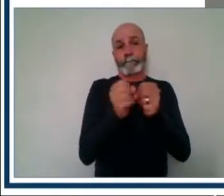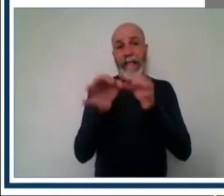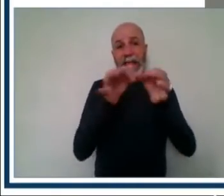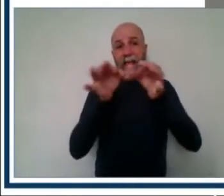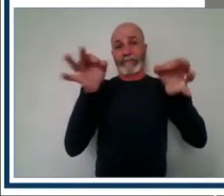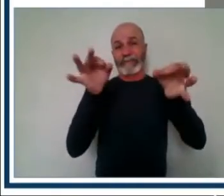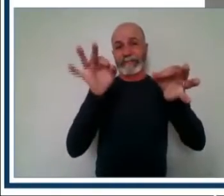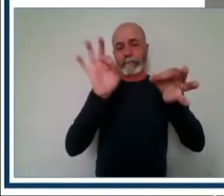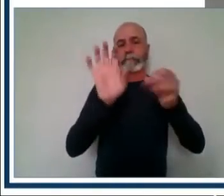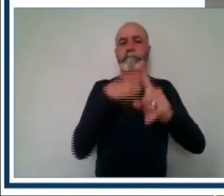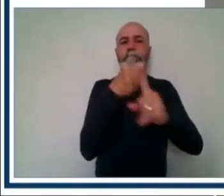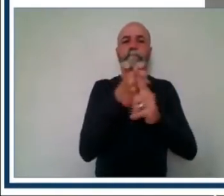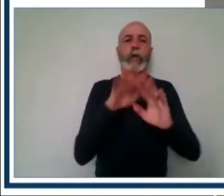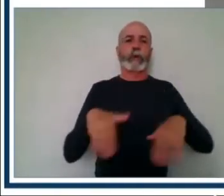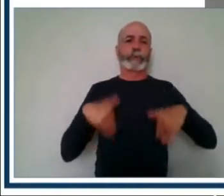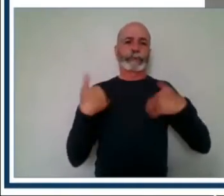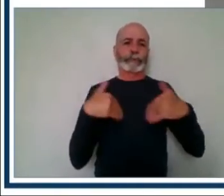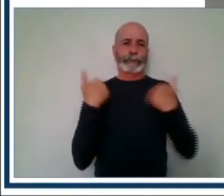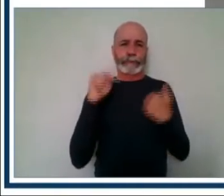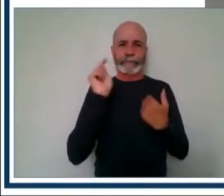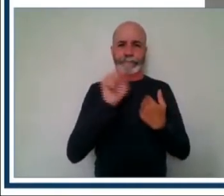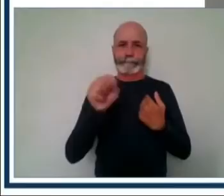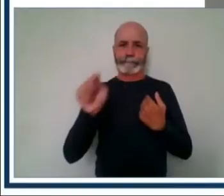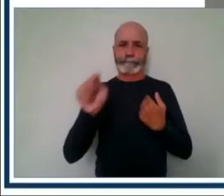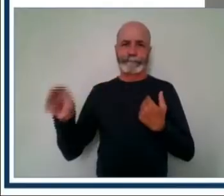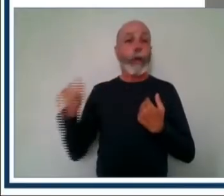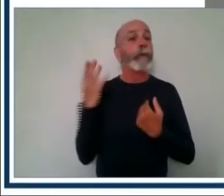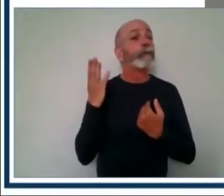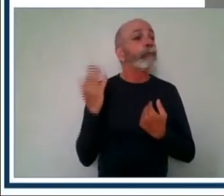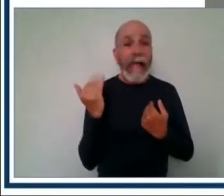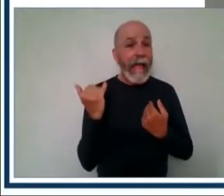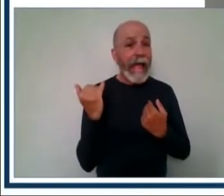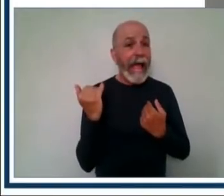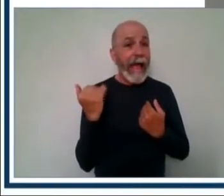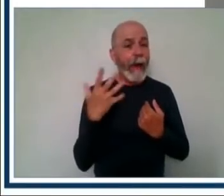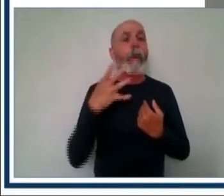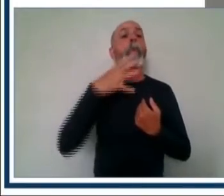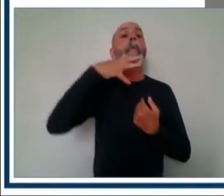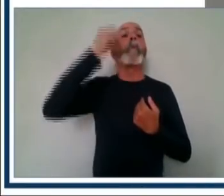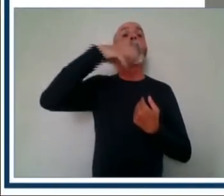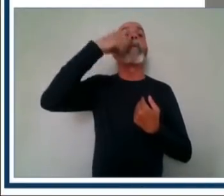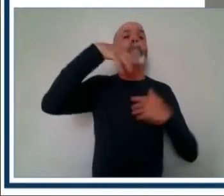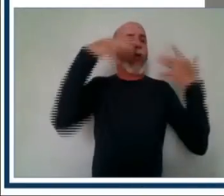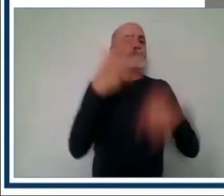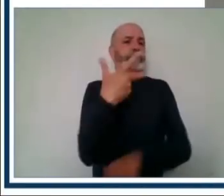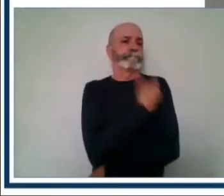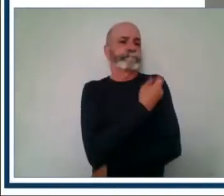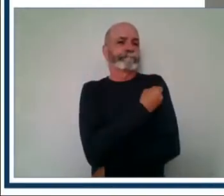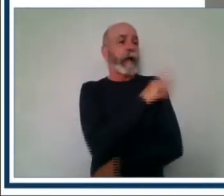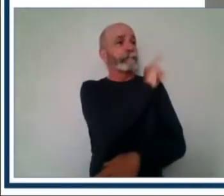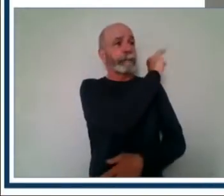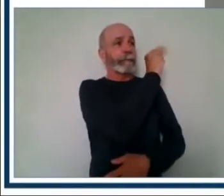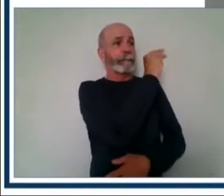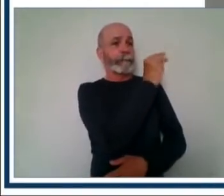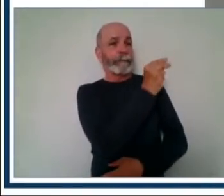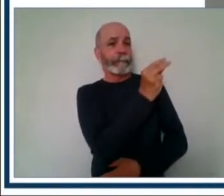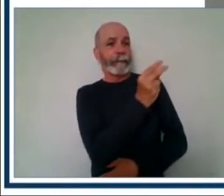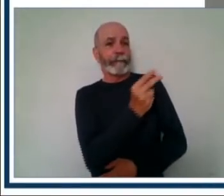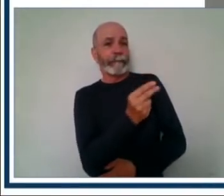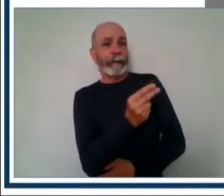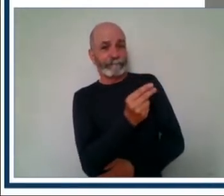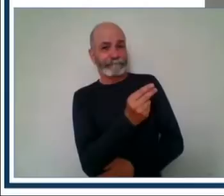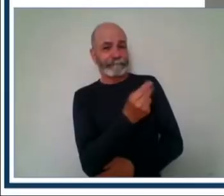is because we've got older age groups vaccinated. What we need to do is focus on getting everybody immunized as